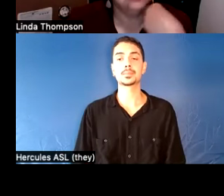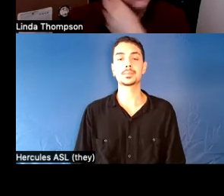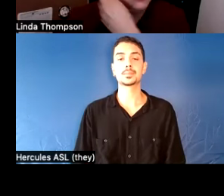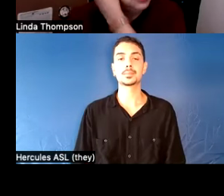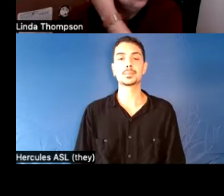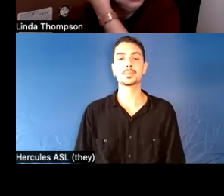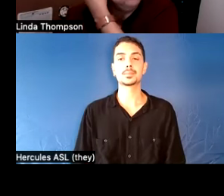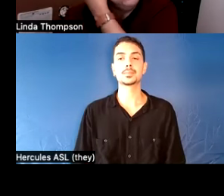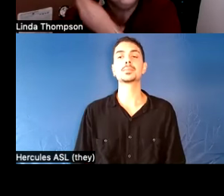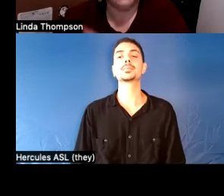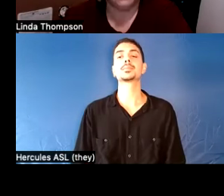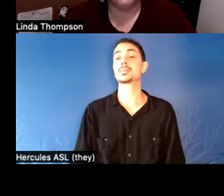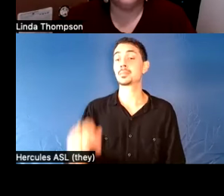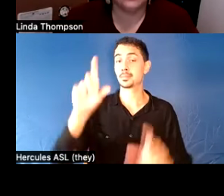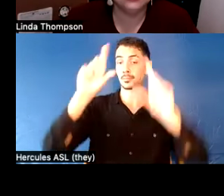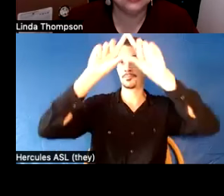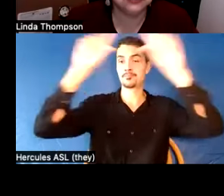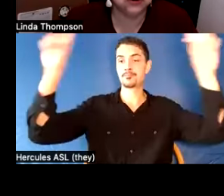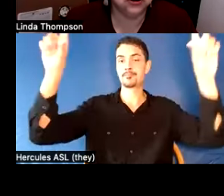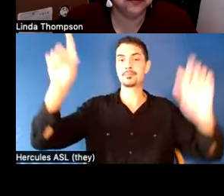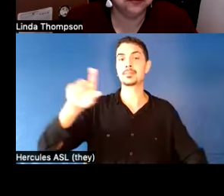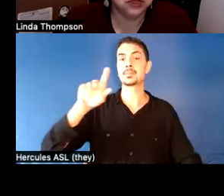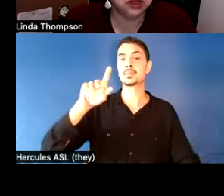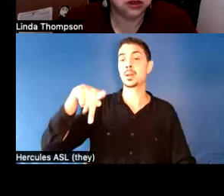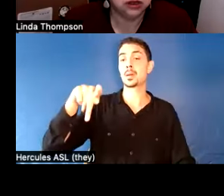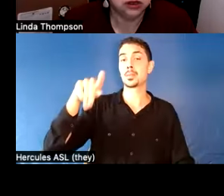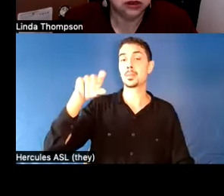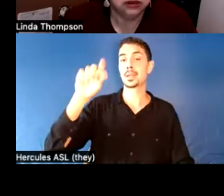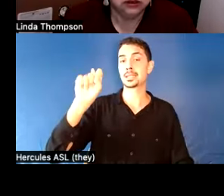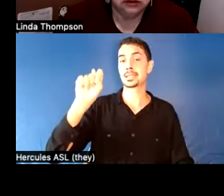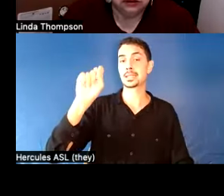Yeah, that was right. Okay, post-traumatic stress disorder.